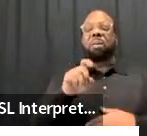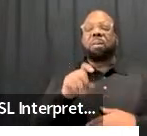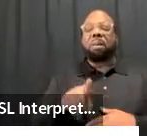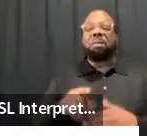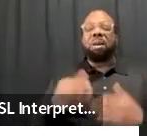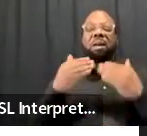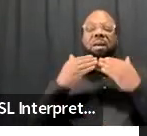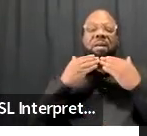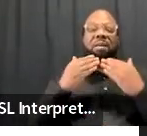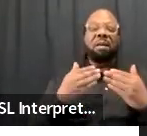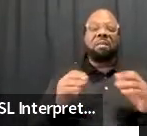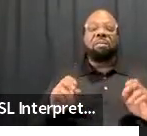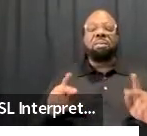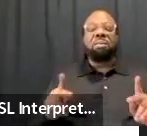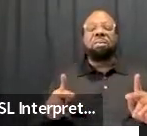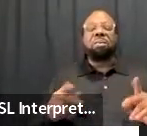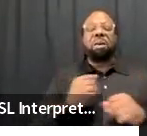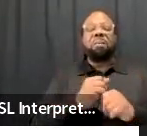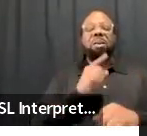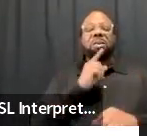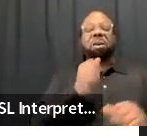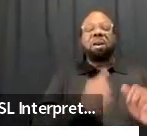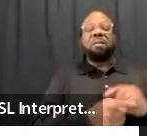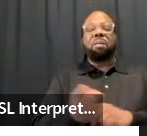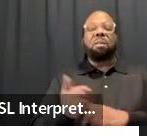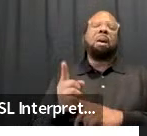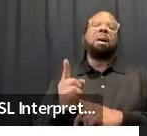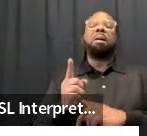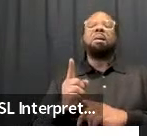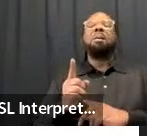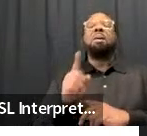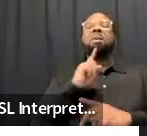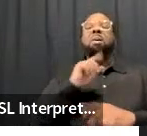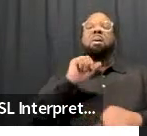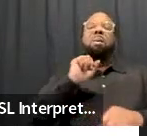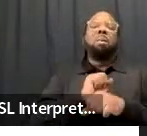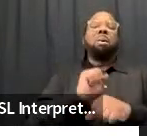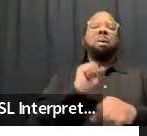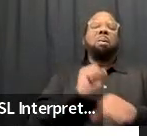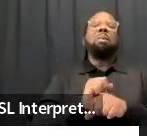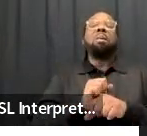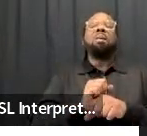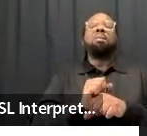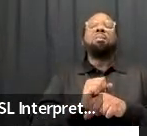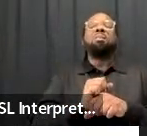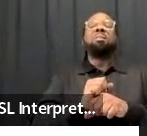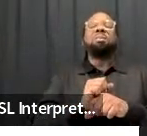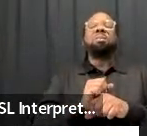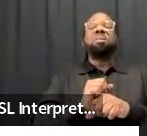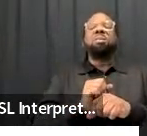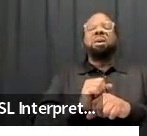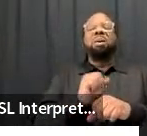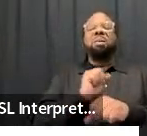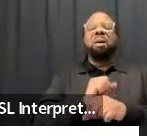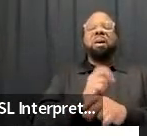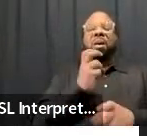thank you for the opportunity to assure everyone that we are absolutely working to harmonize this proposal with our state and city